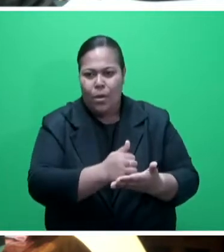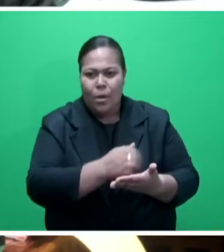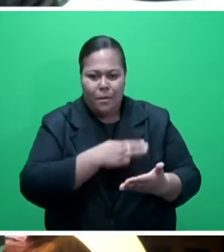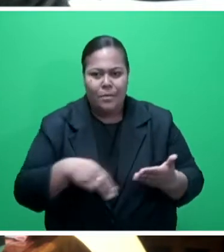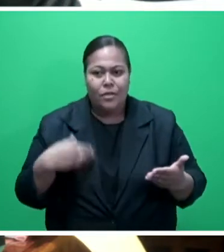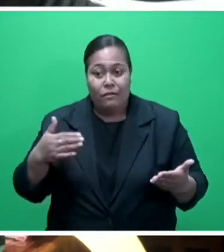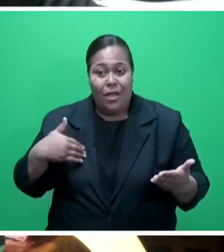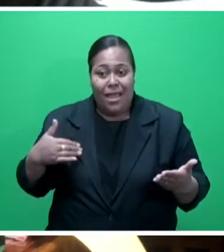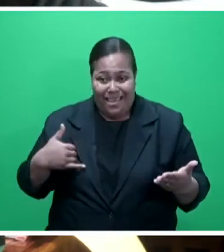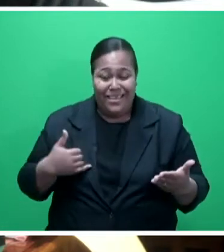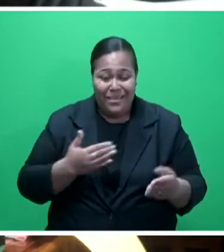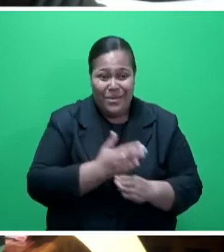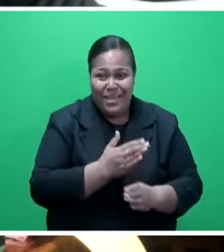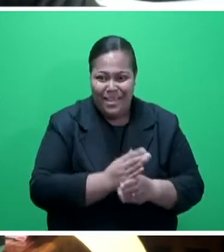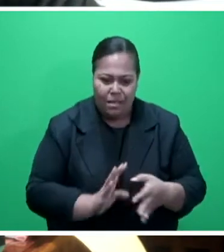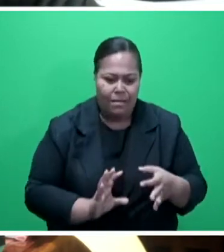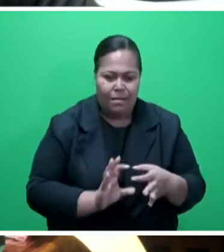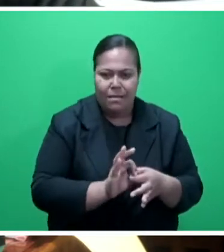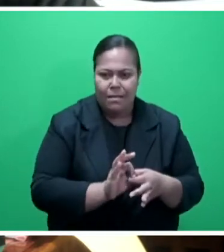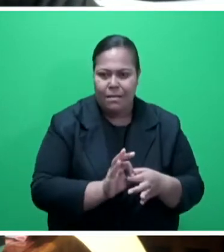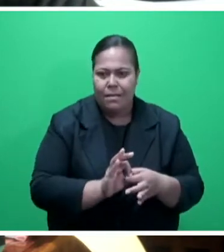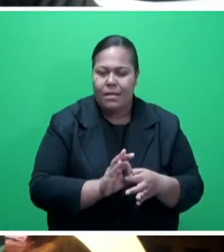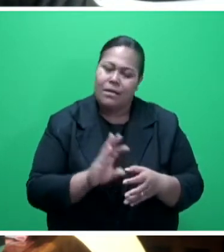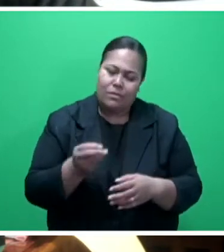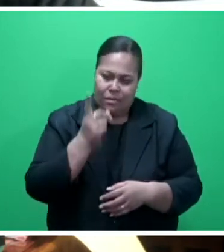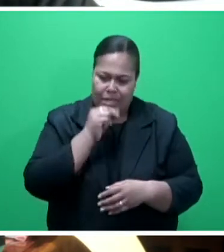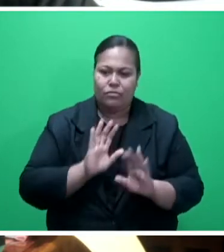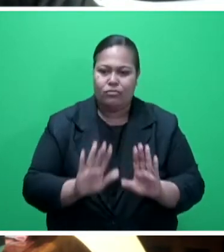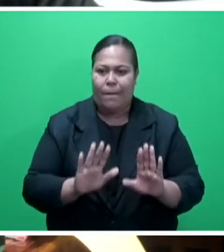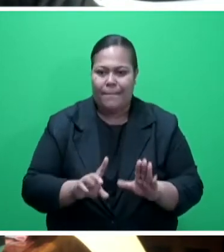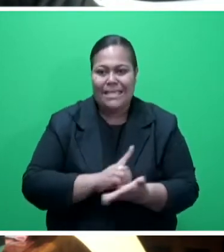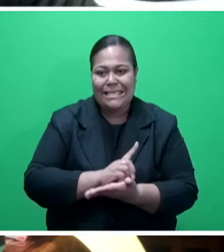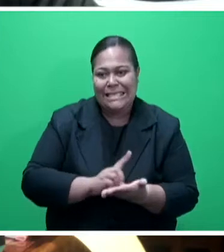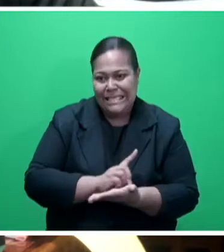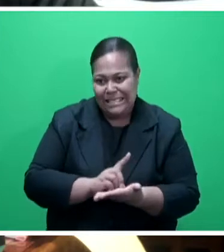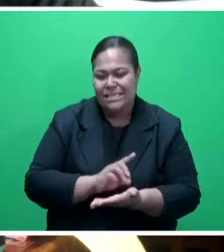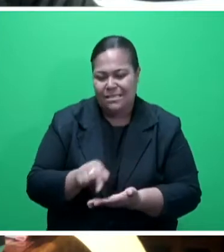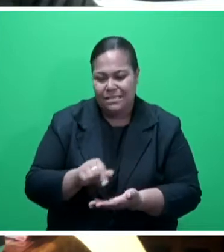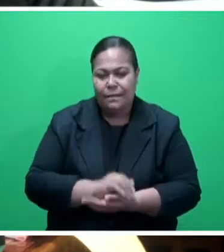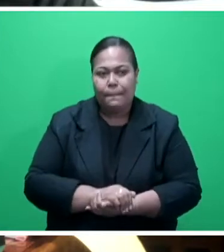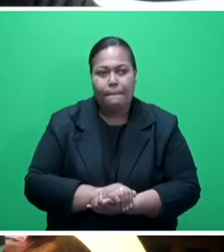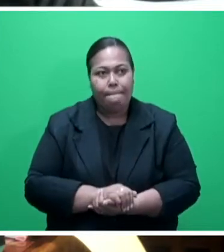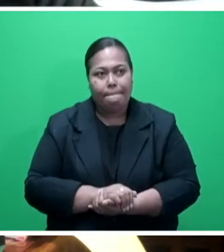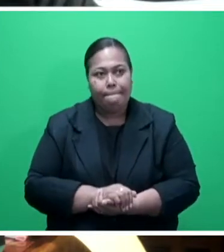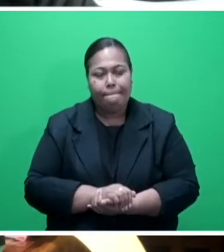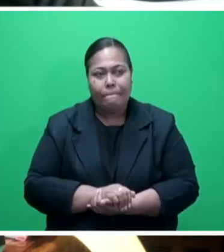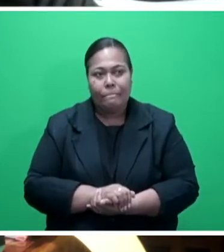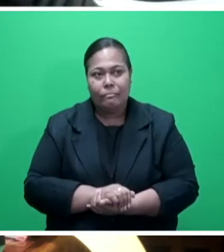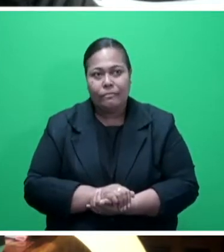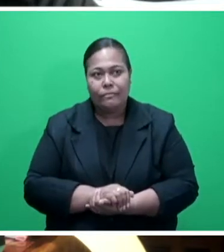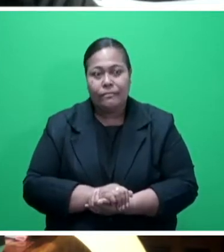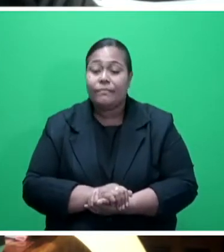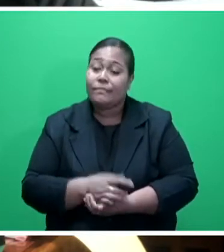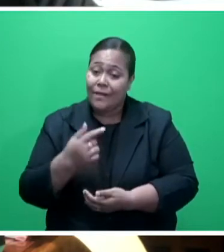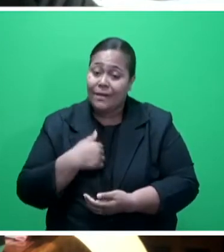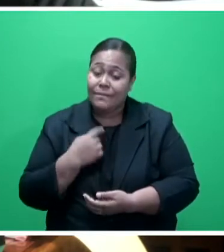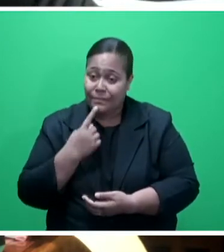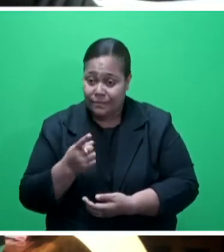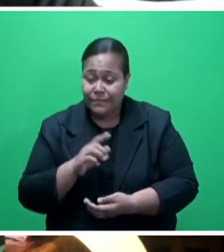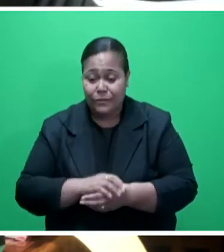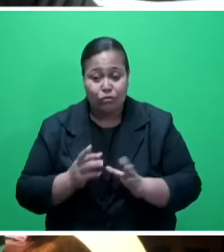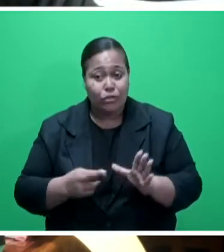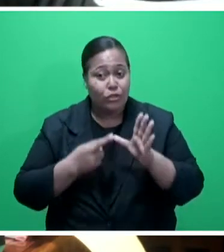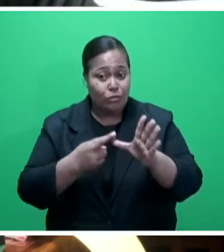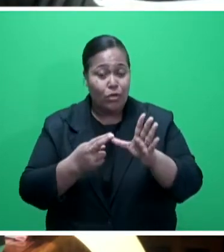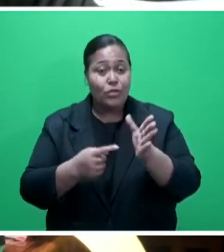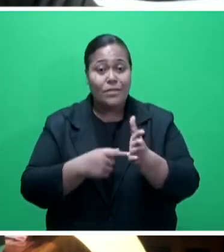Health's efforts in combating LTDD. Mr. Speaker, sir, as I mentioned, the response to TC Herald is